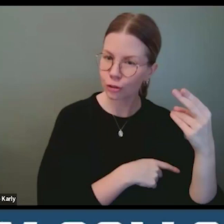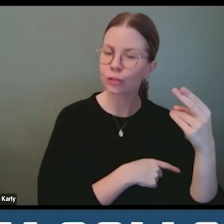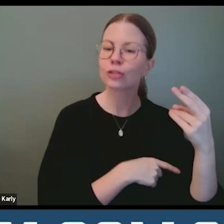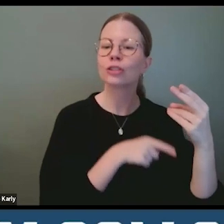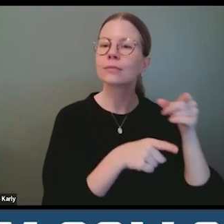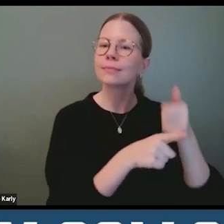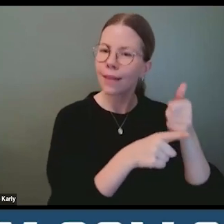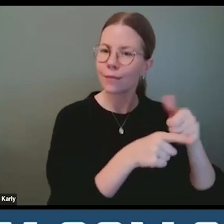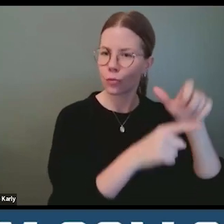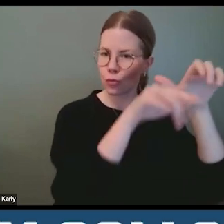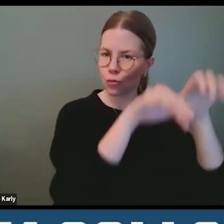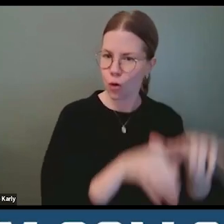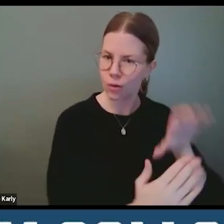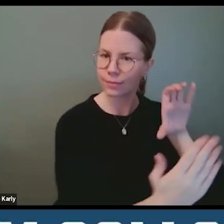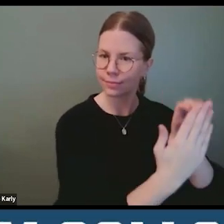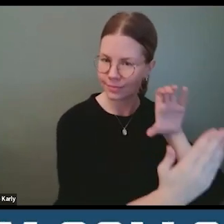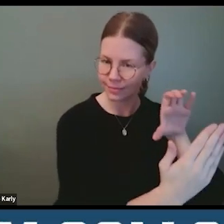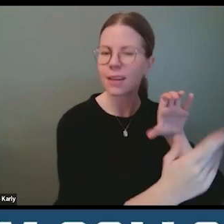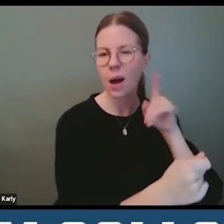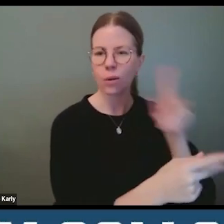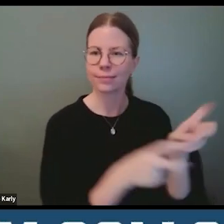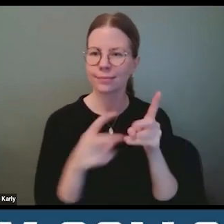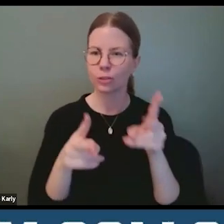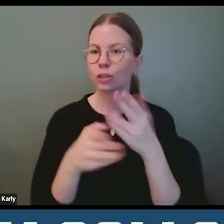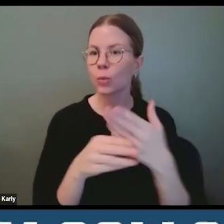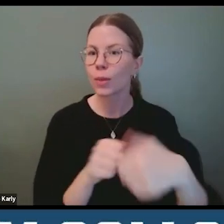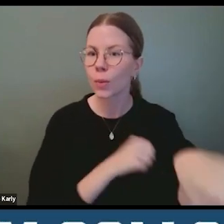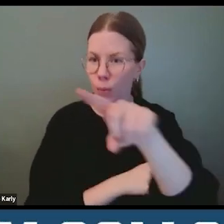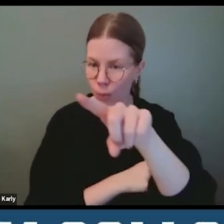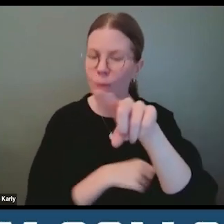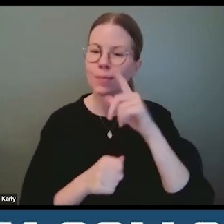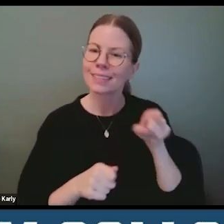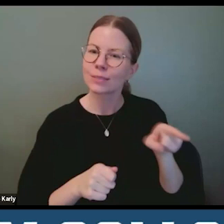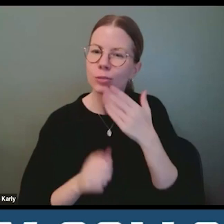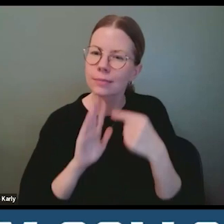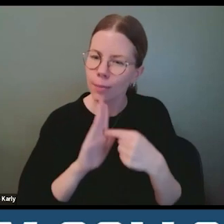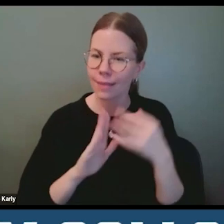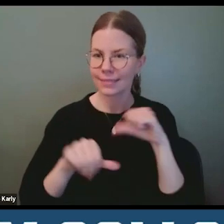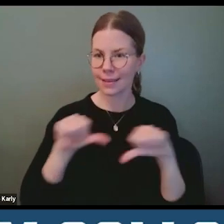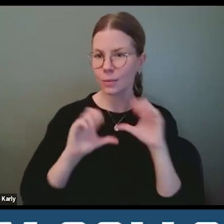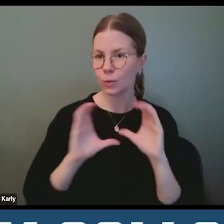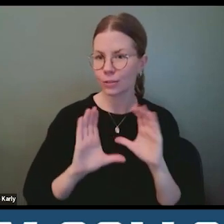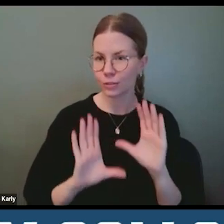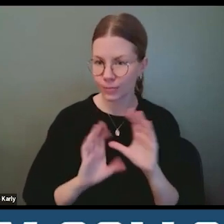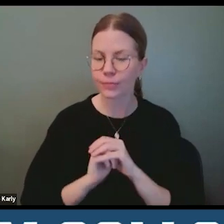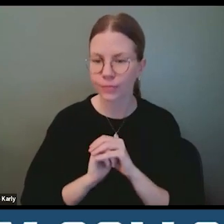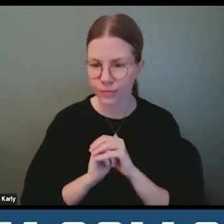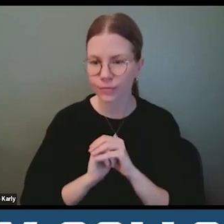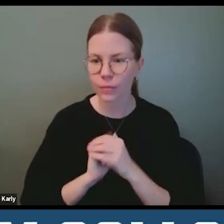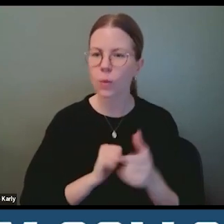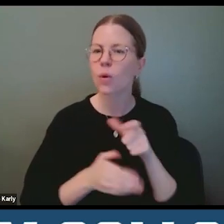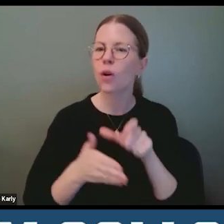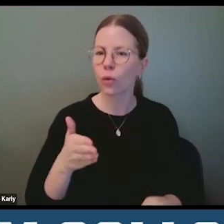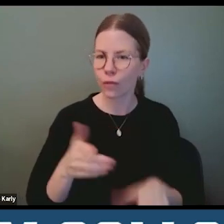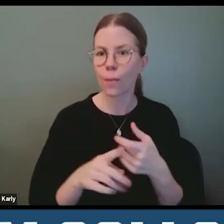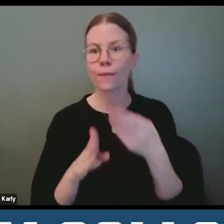because in our President's Dream Colloquium class that goes along with this course, we're also practicing science communication. And I'm going to share an article from the before